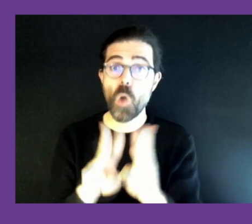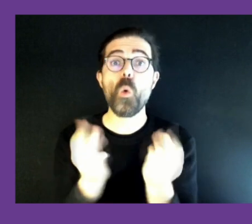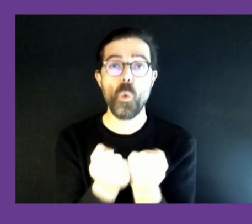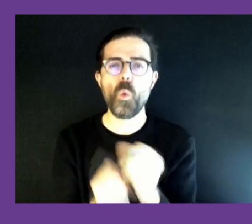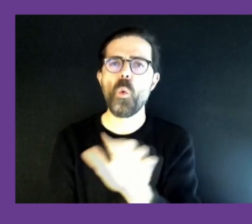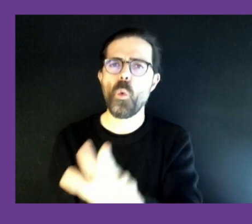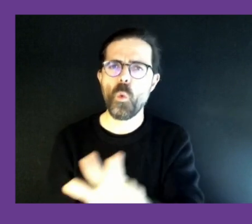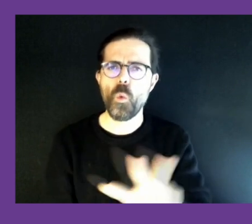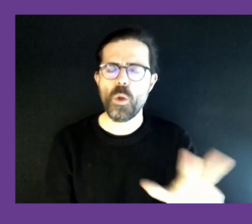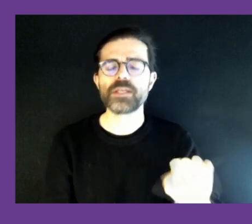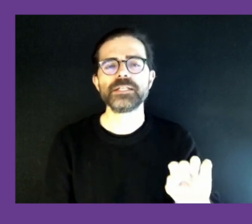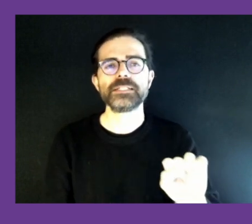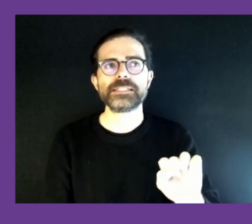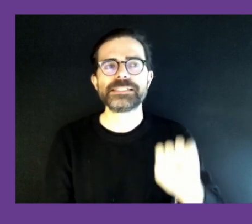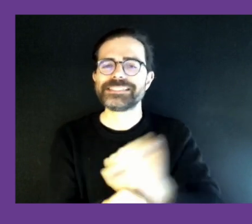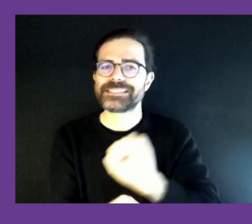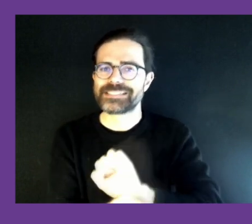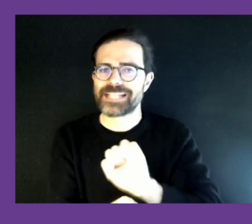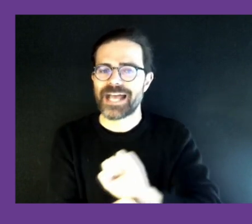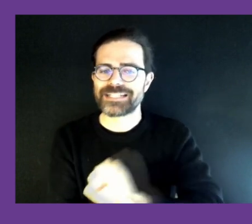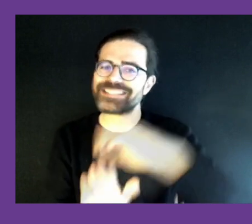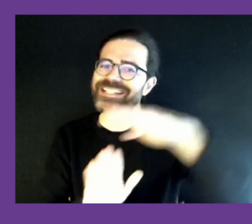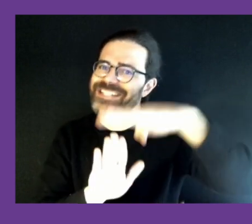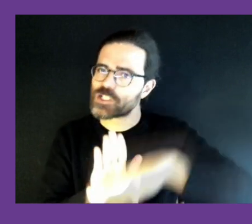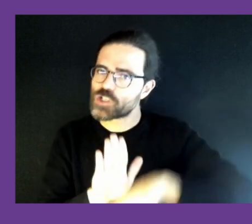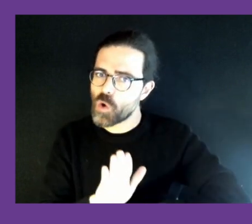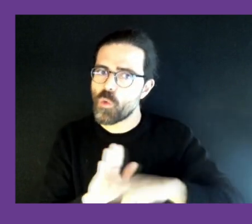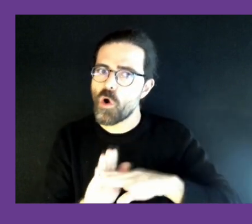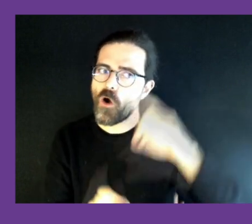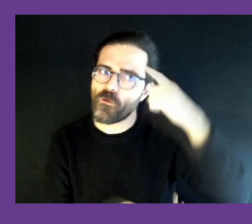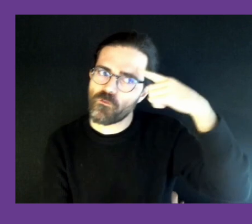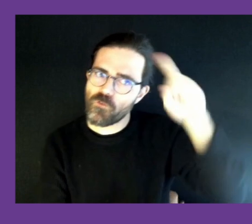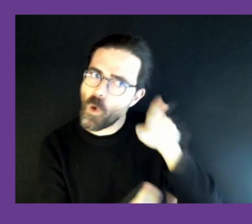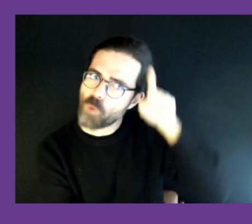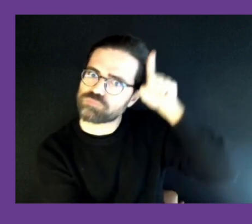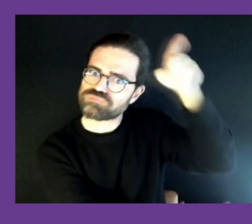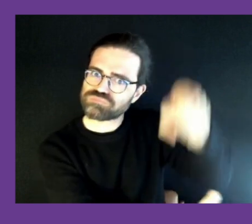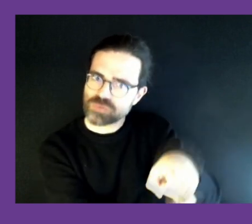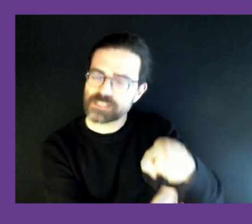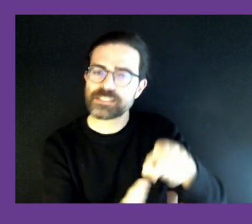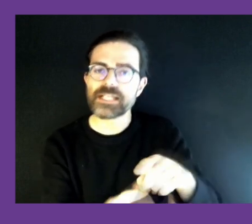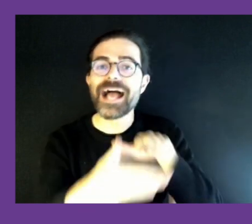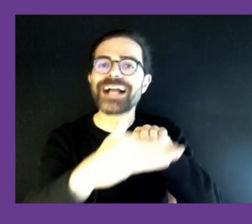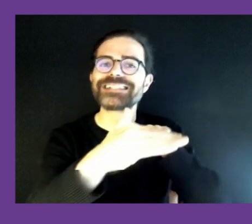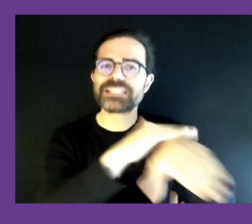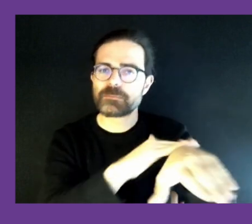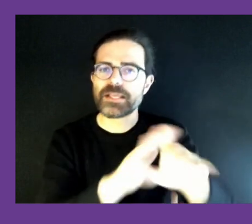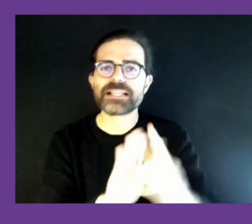standardization work to implement the European Accessibility Act. As you've heard,